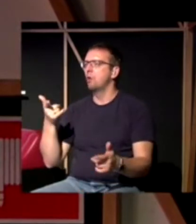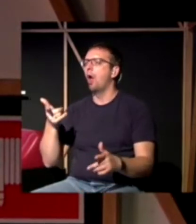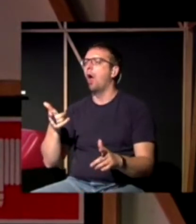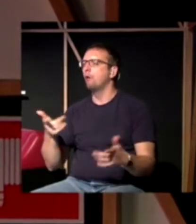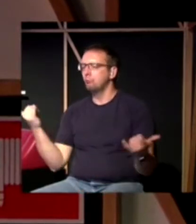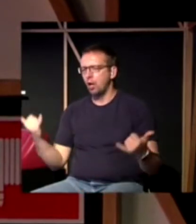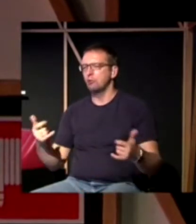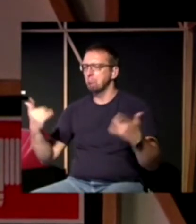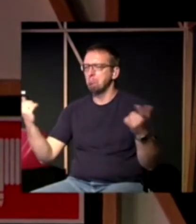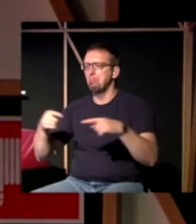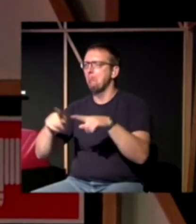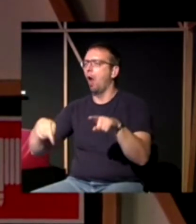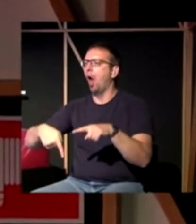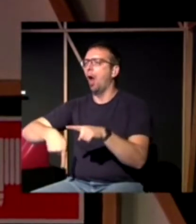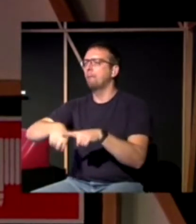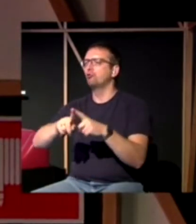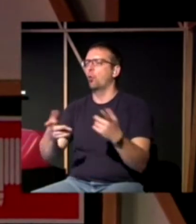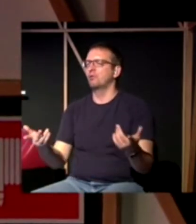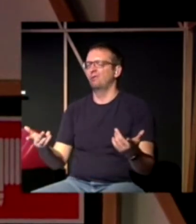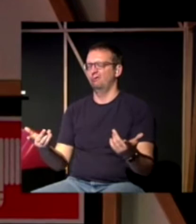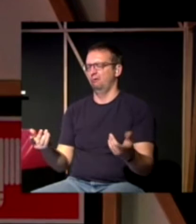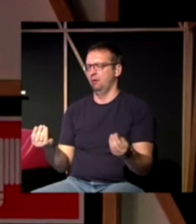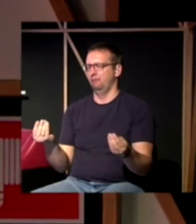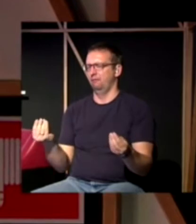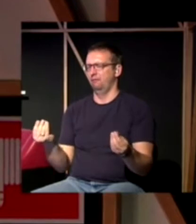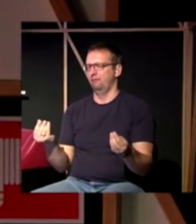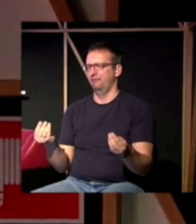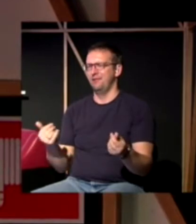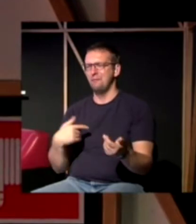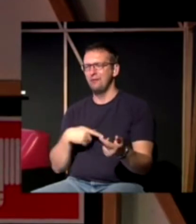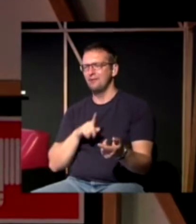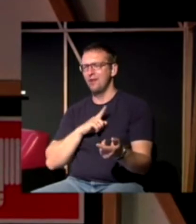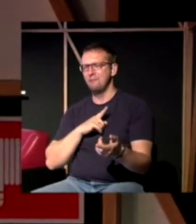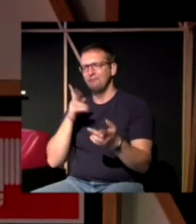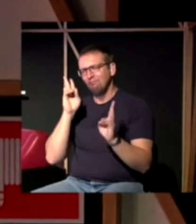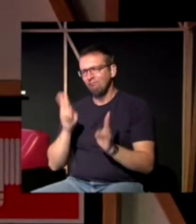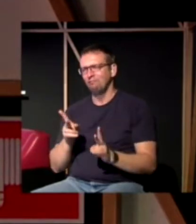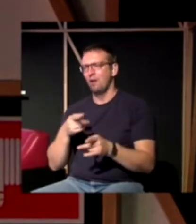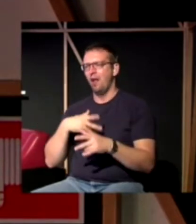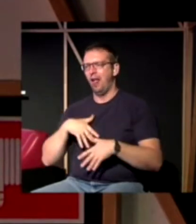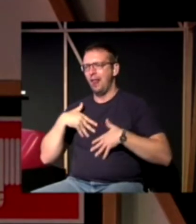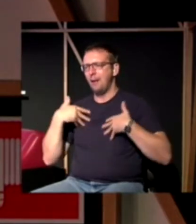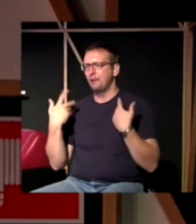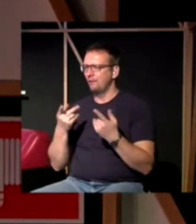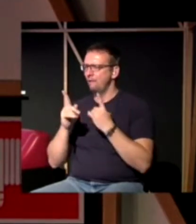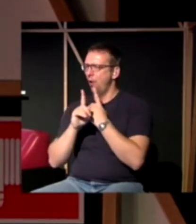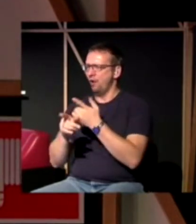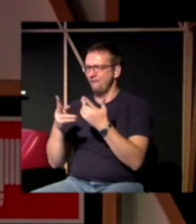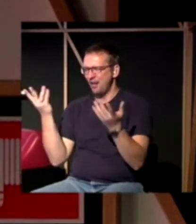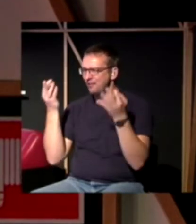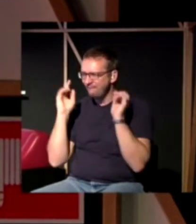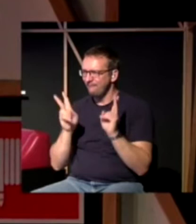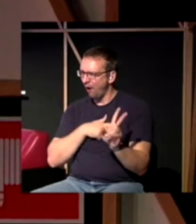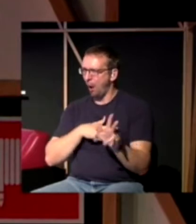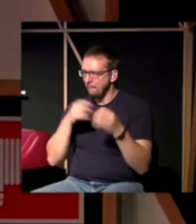tried to demonstrate there is that any average person can move a ball around a field and make it sound good. I